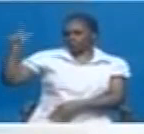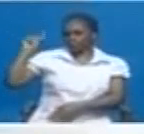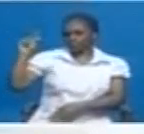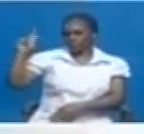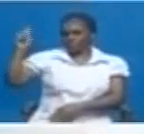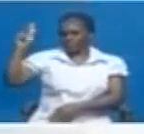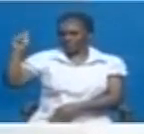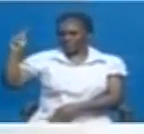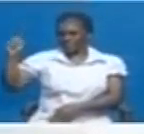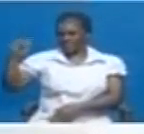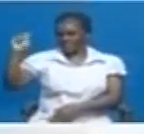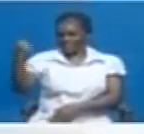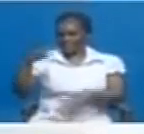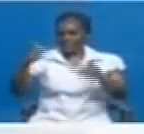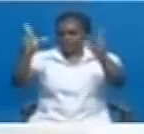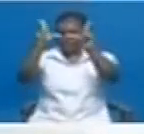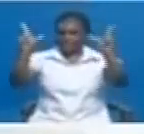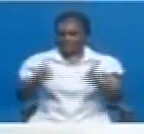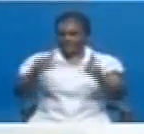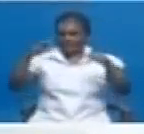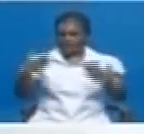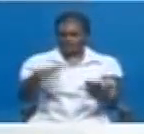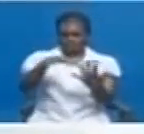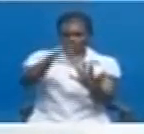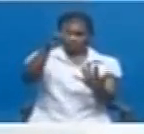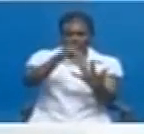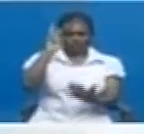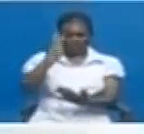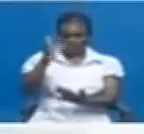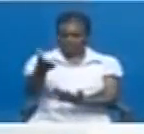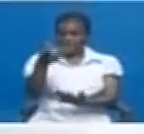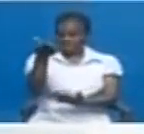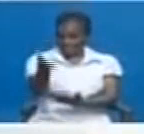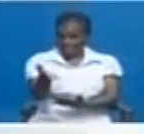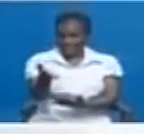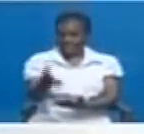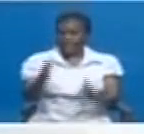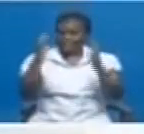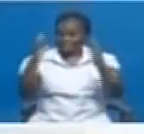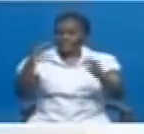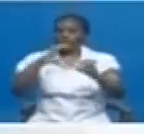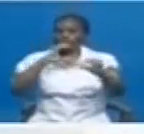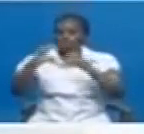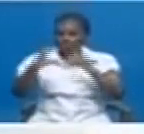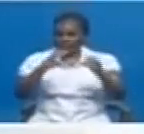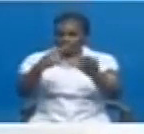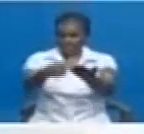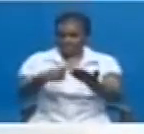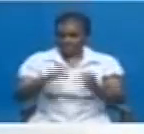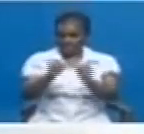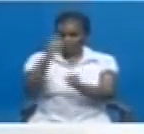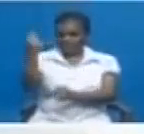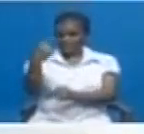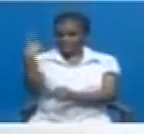KTN Kenya. You can tweet me at Linda Guto. I'd love to sample some of your views, because this is indeed a big conversation that is not just being held in